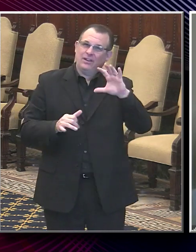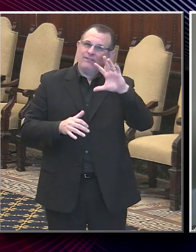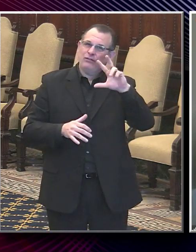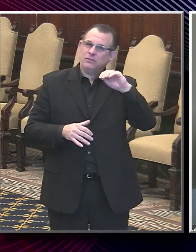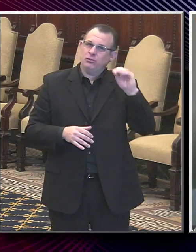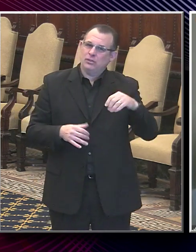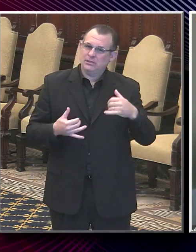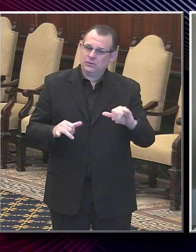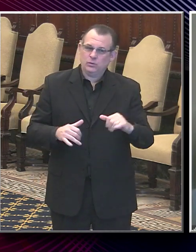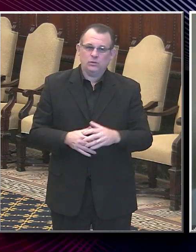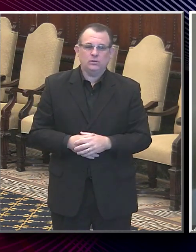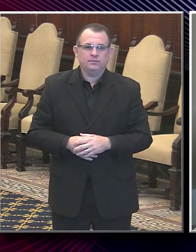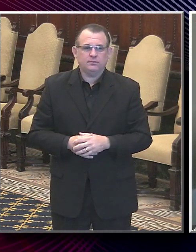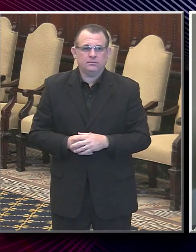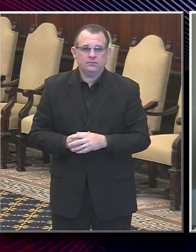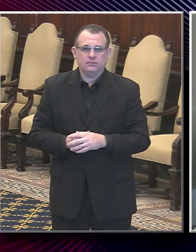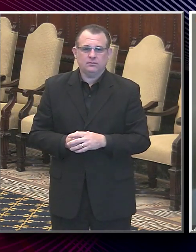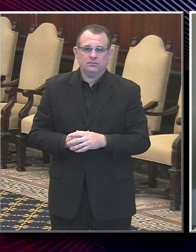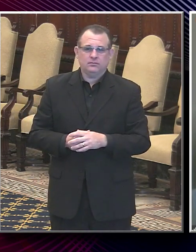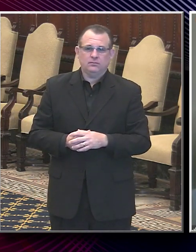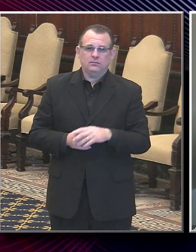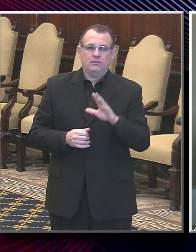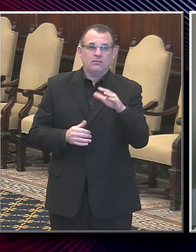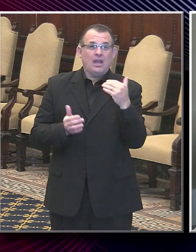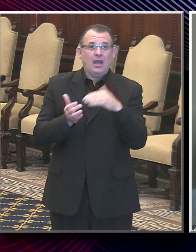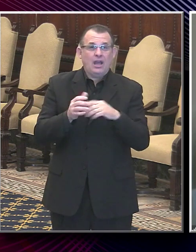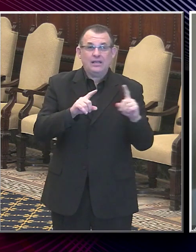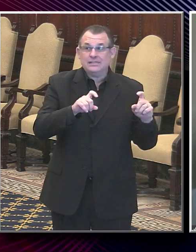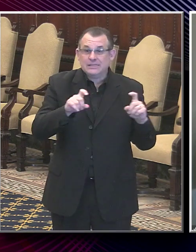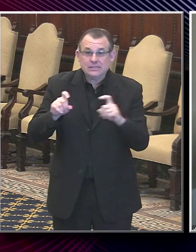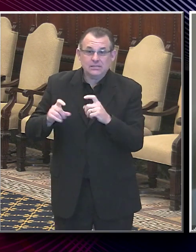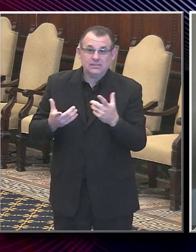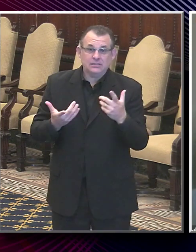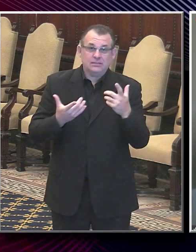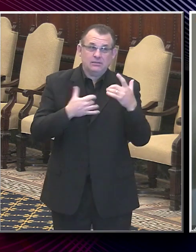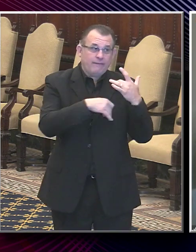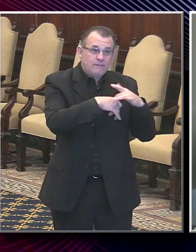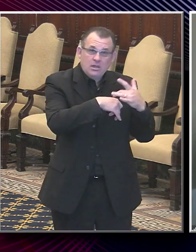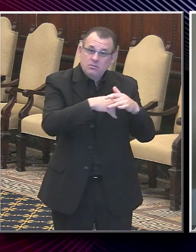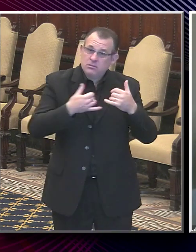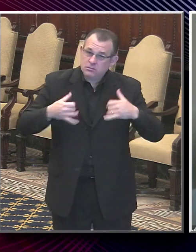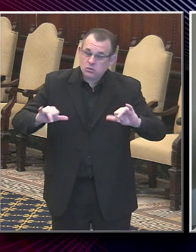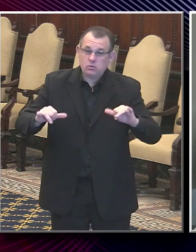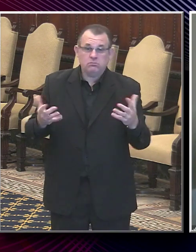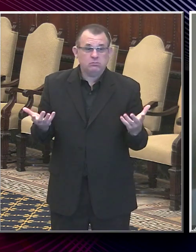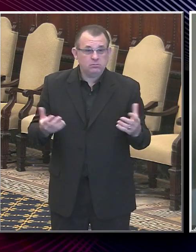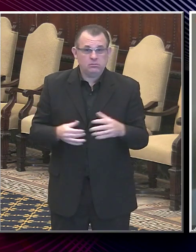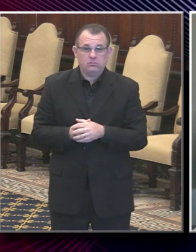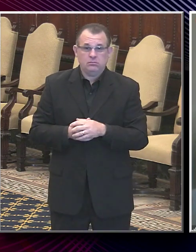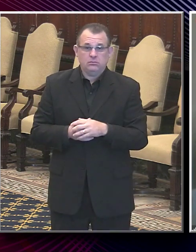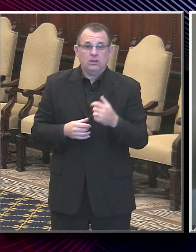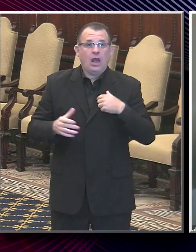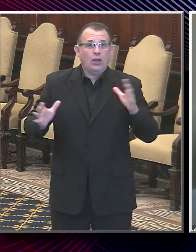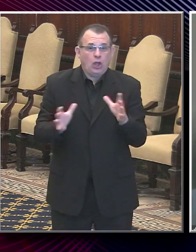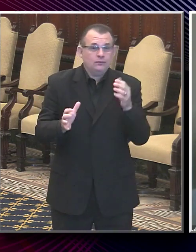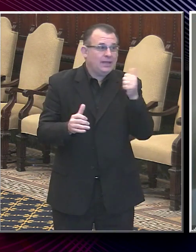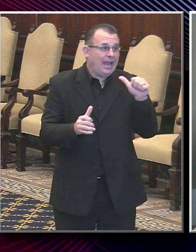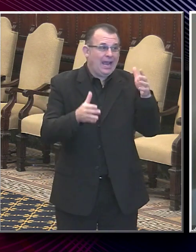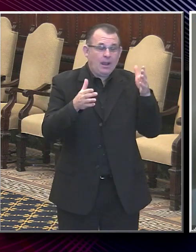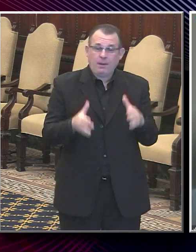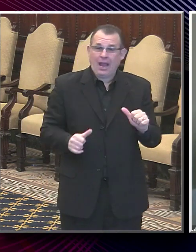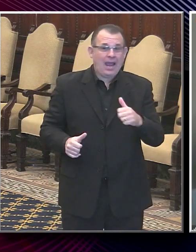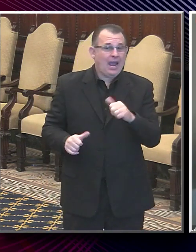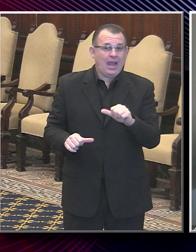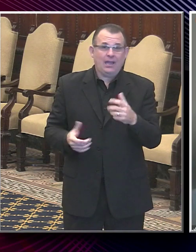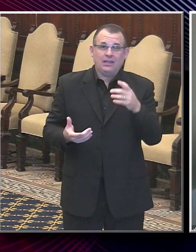daily deaths. Where testing is increasingly available, just remind everybody that we encourage anyone at any age